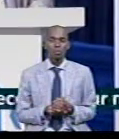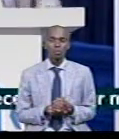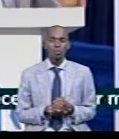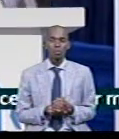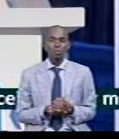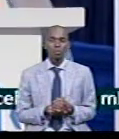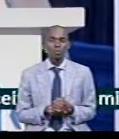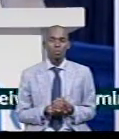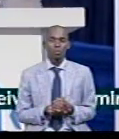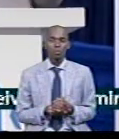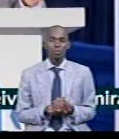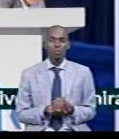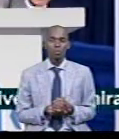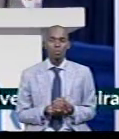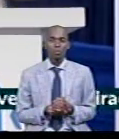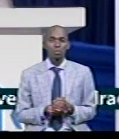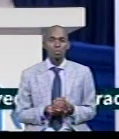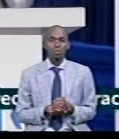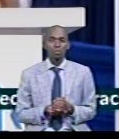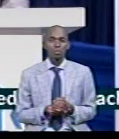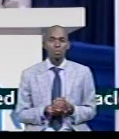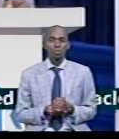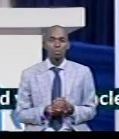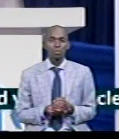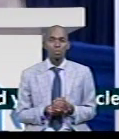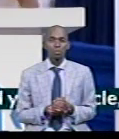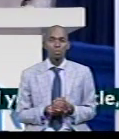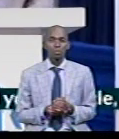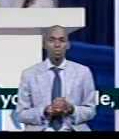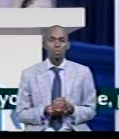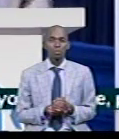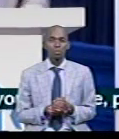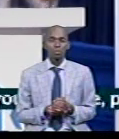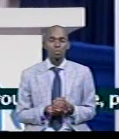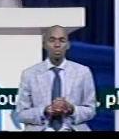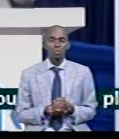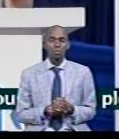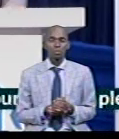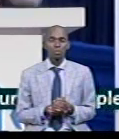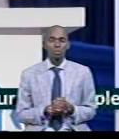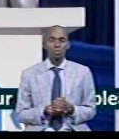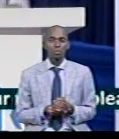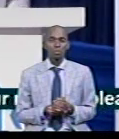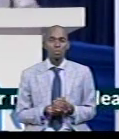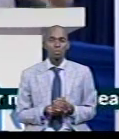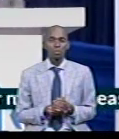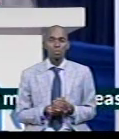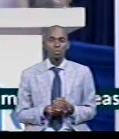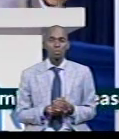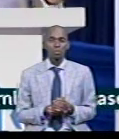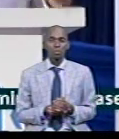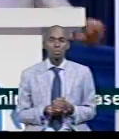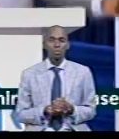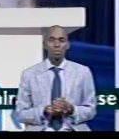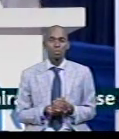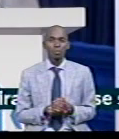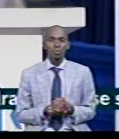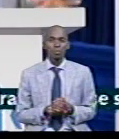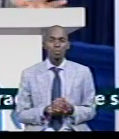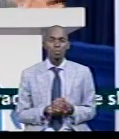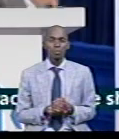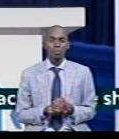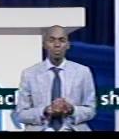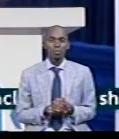Yashi. And see, 1 point, 1 point, or said, the Maybach, or they give you a better actually. Empire one of cry and Sanoa and